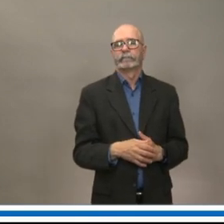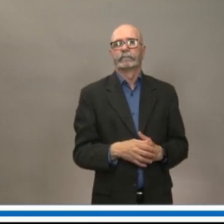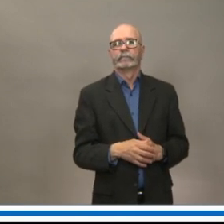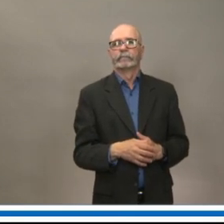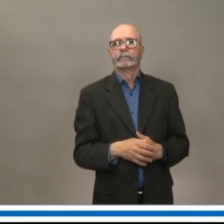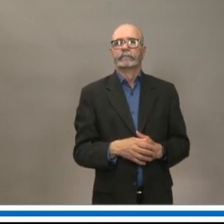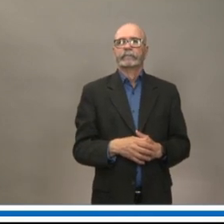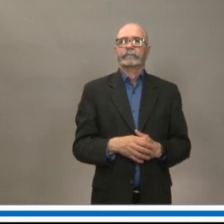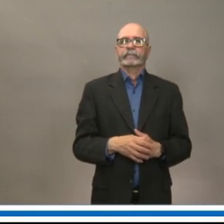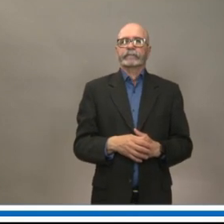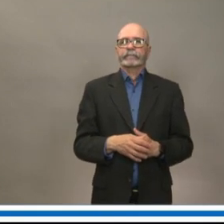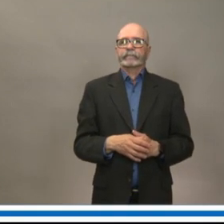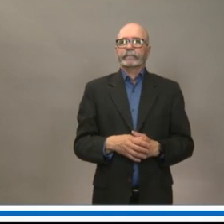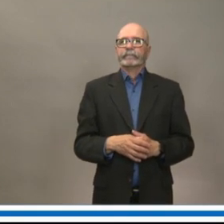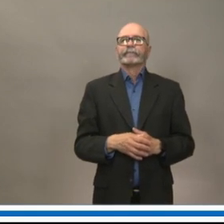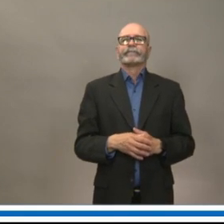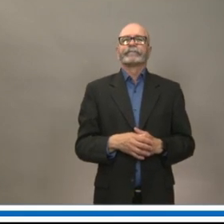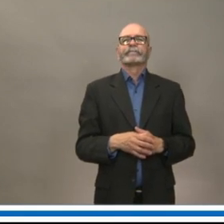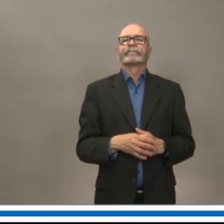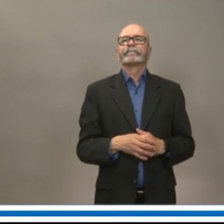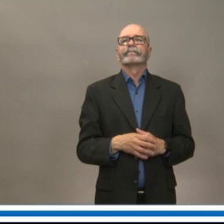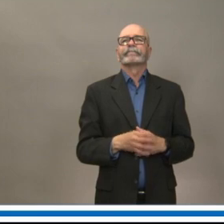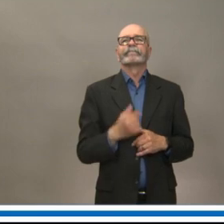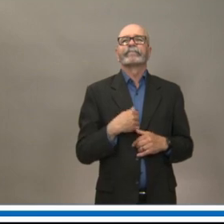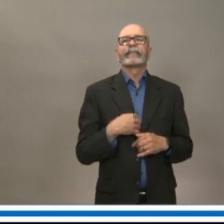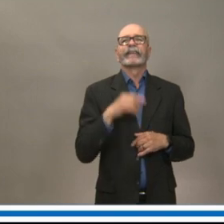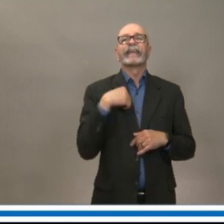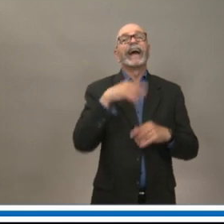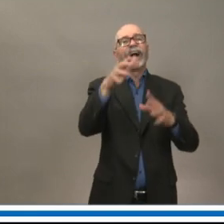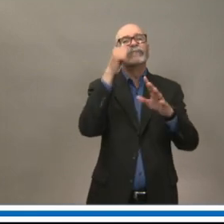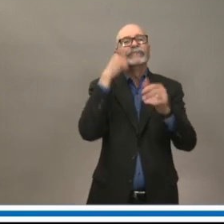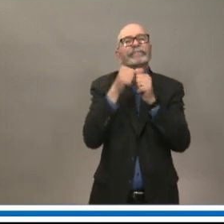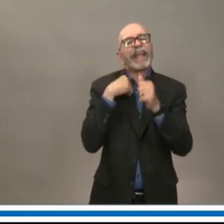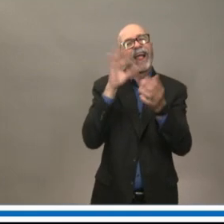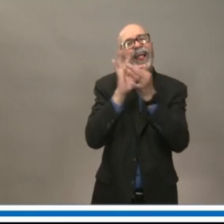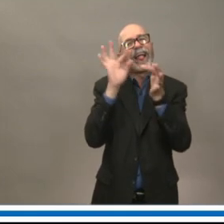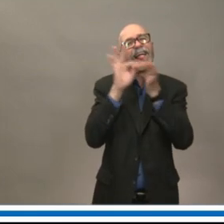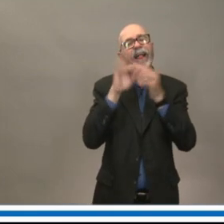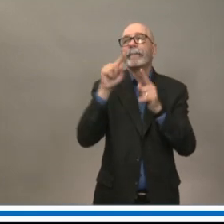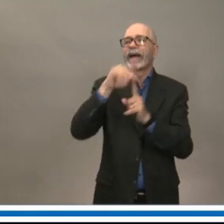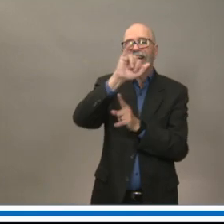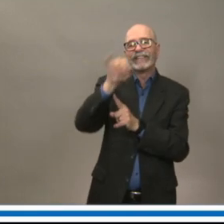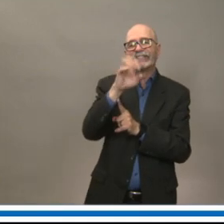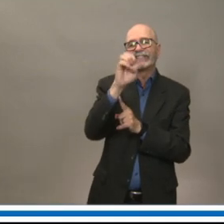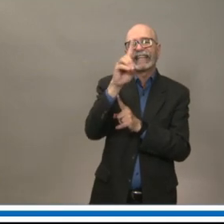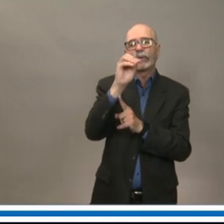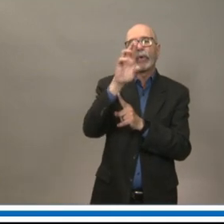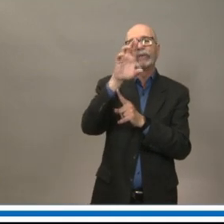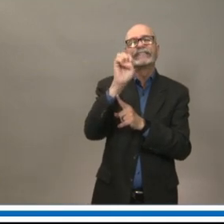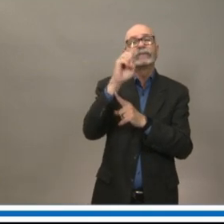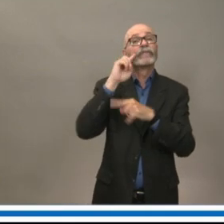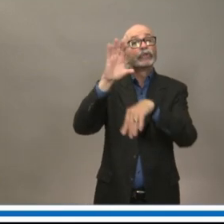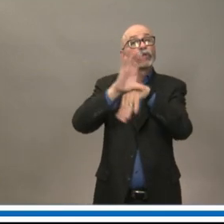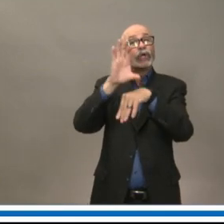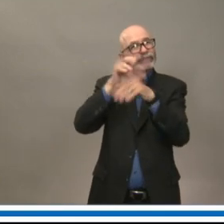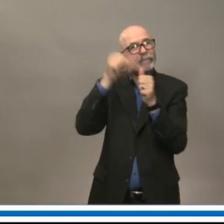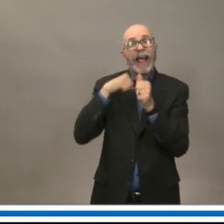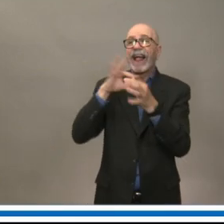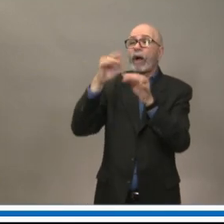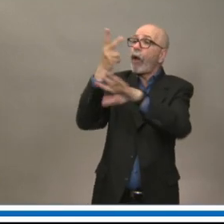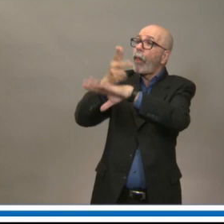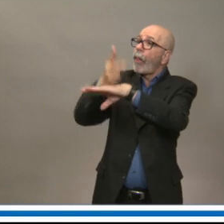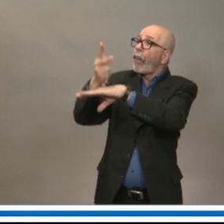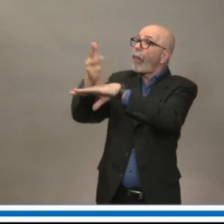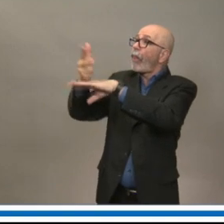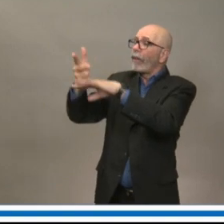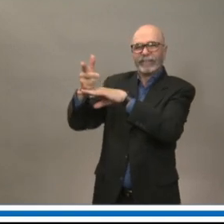allow the parking lot Easter service. I wanted to address that again today because I know that there continues to be lots of